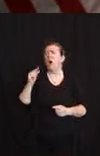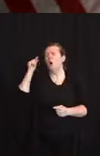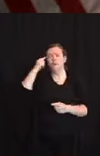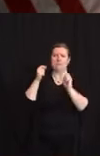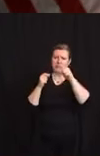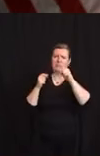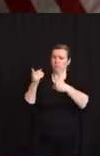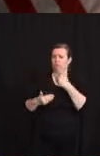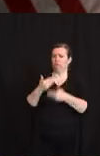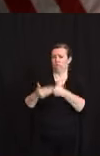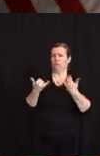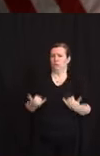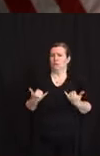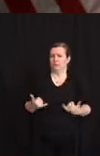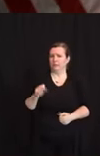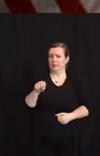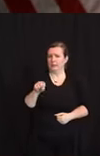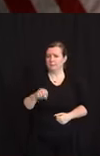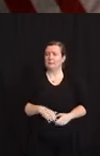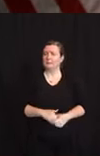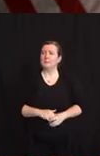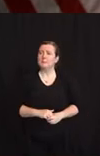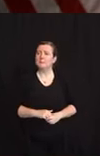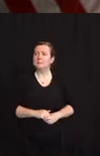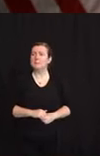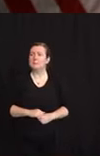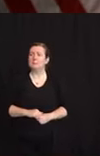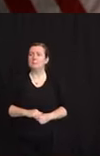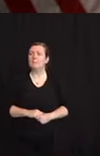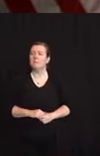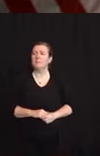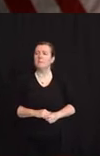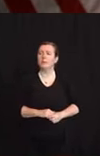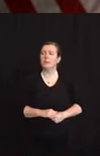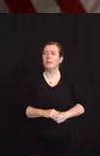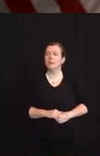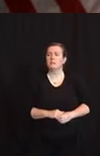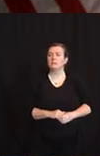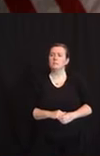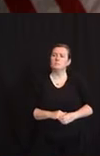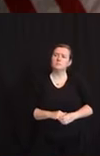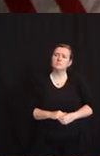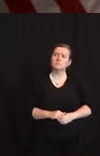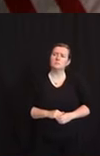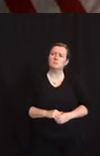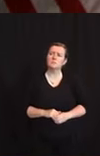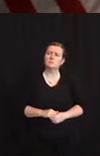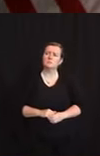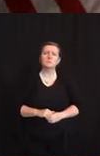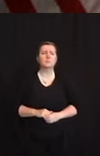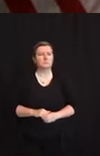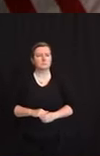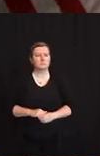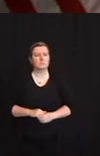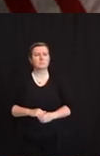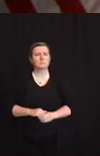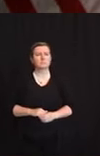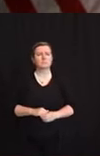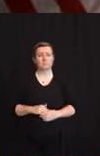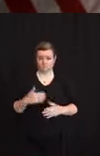that, and we will let you know when we hit, we've gone through process A, and these are